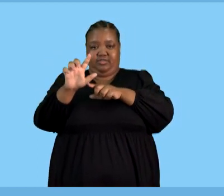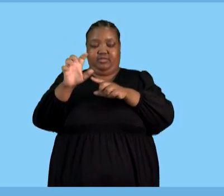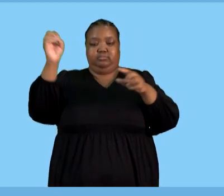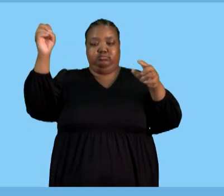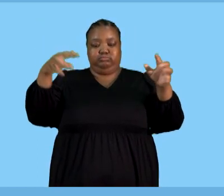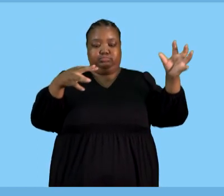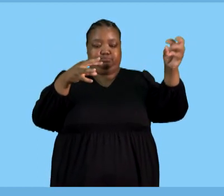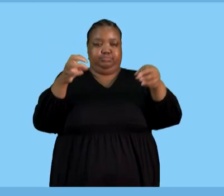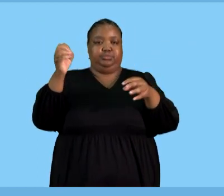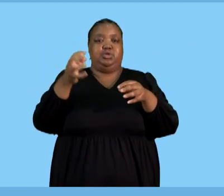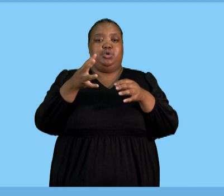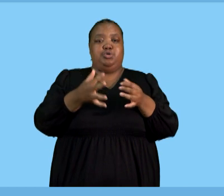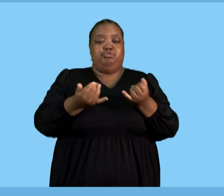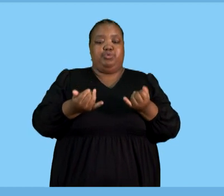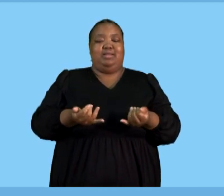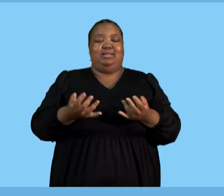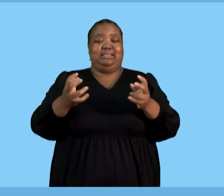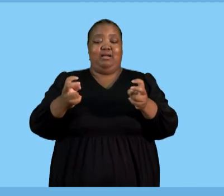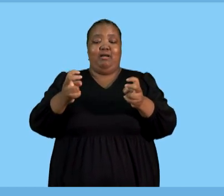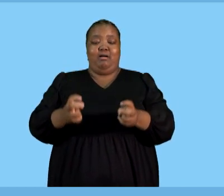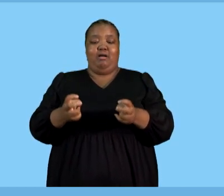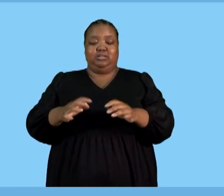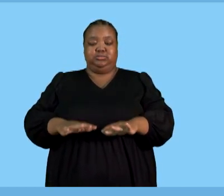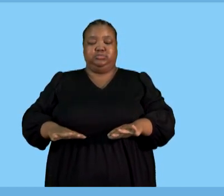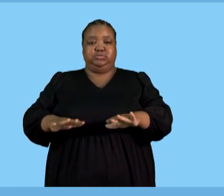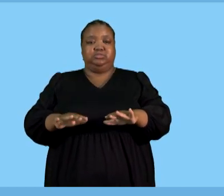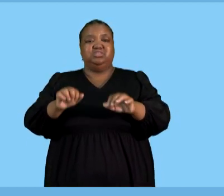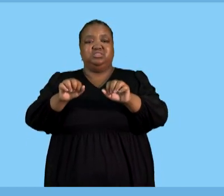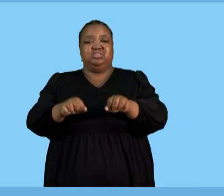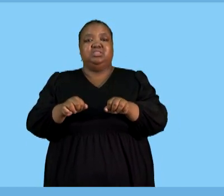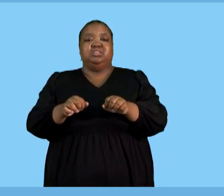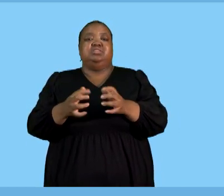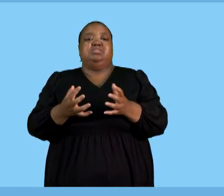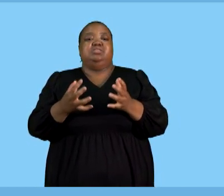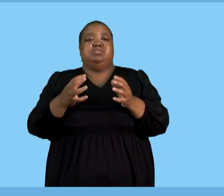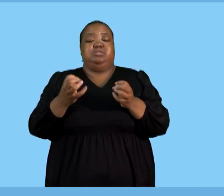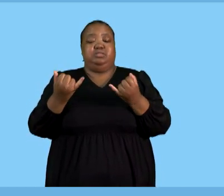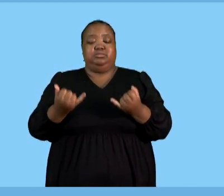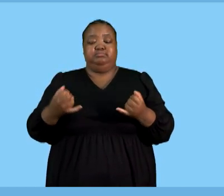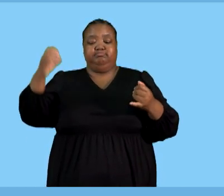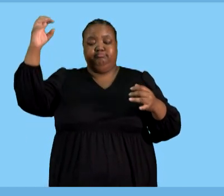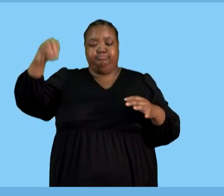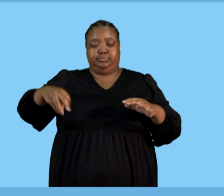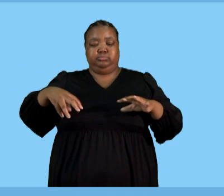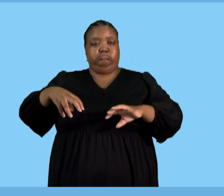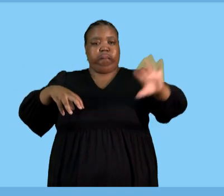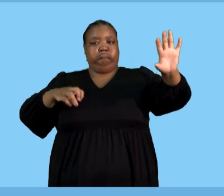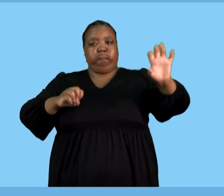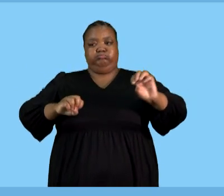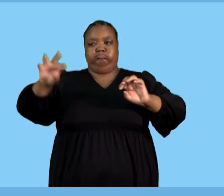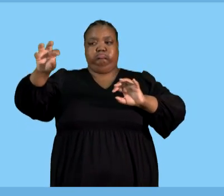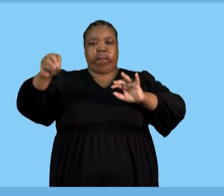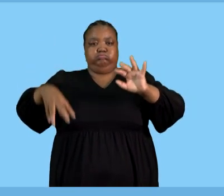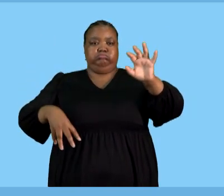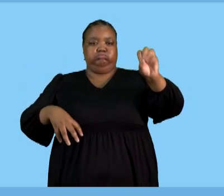to each other. However, in a rough surface, the reflected rays, as we can see, they are scattered all over the place. So this